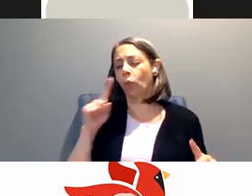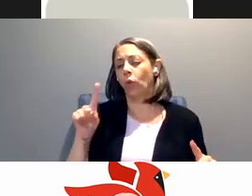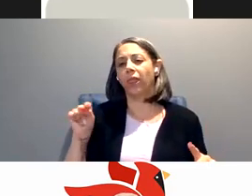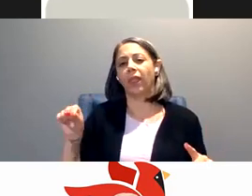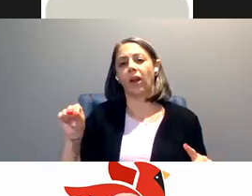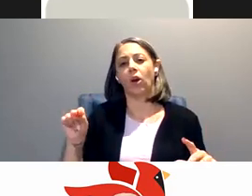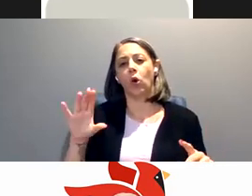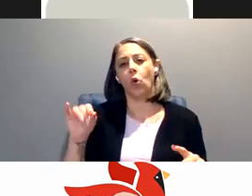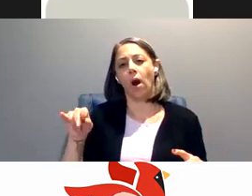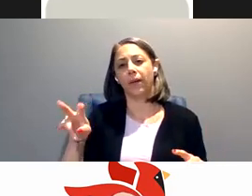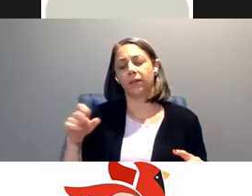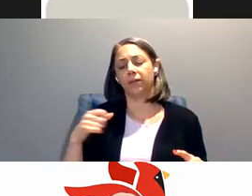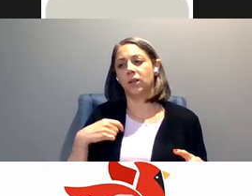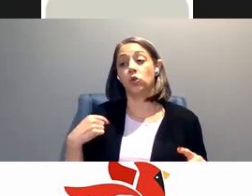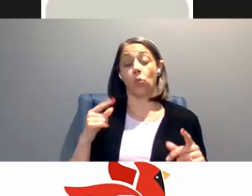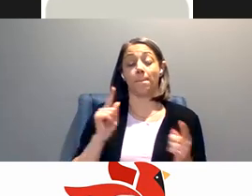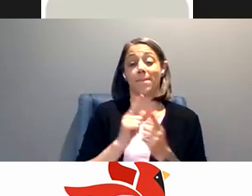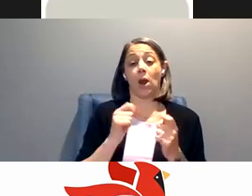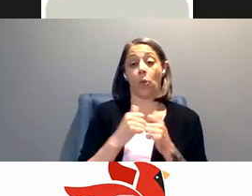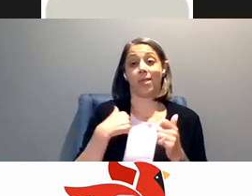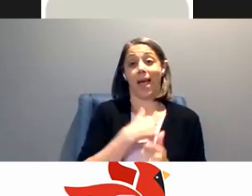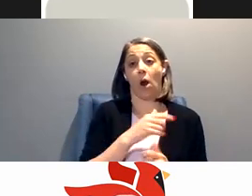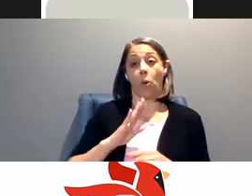So we met with our board and we